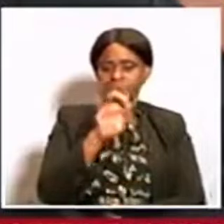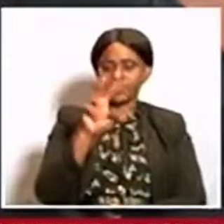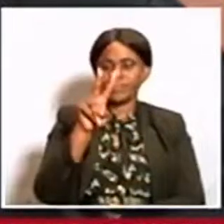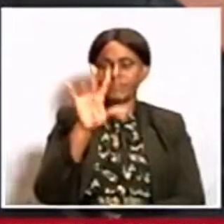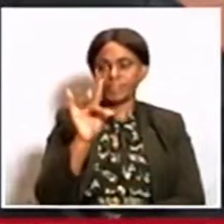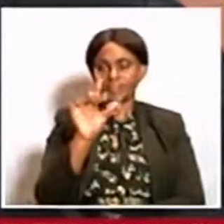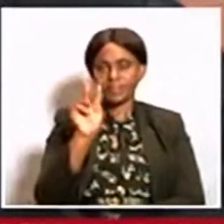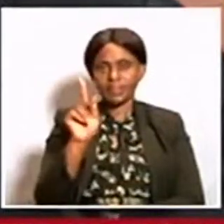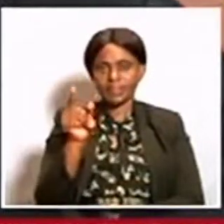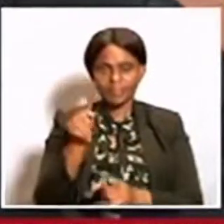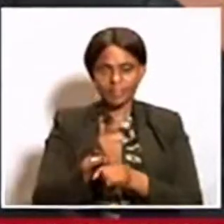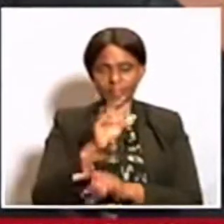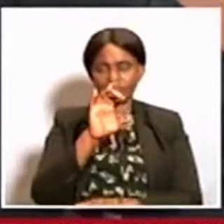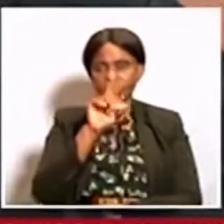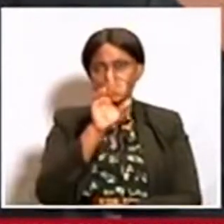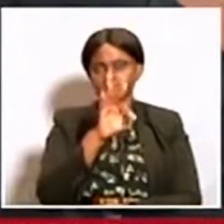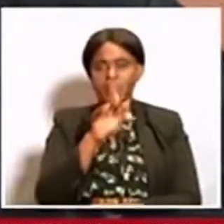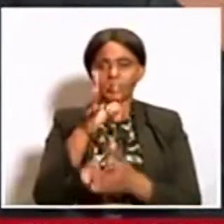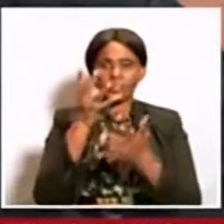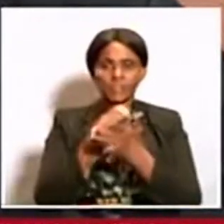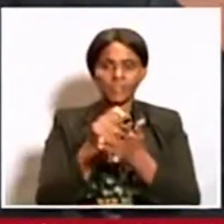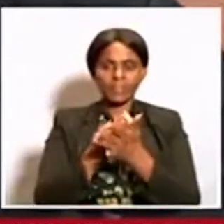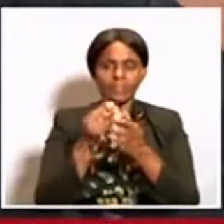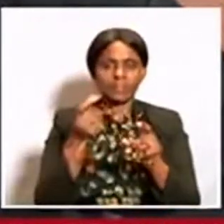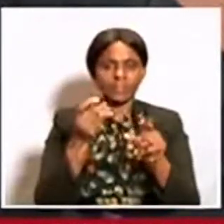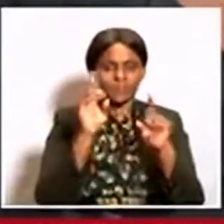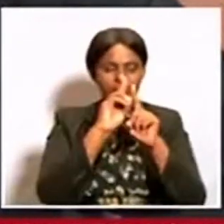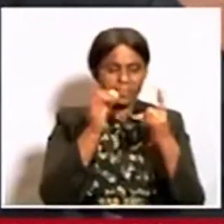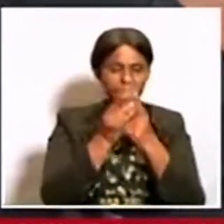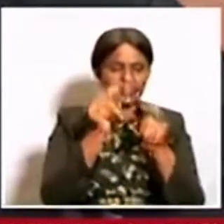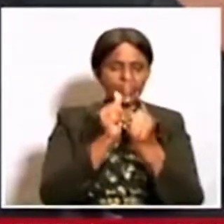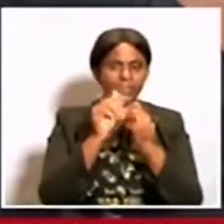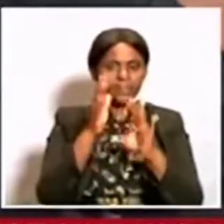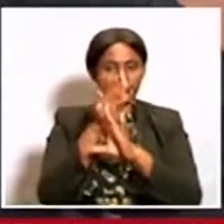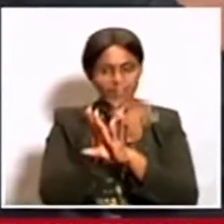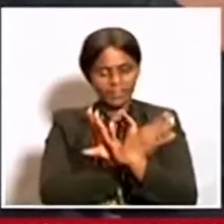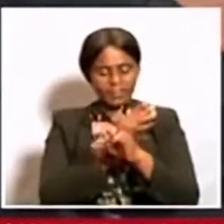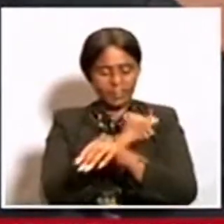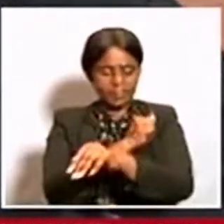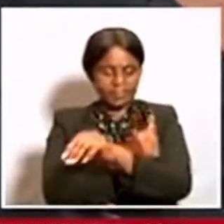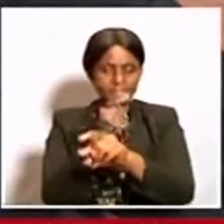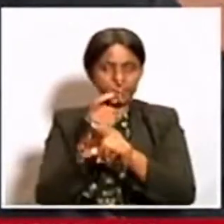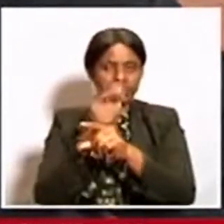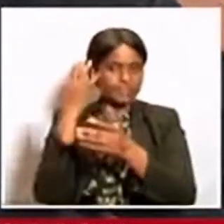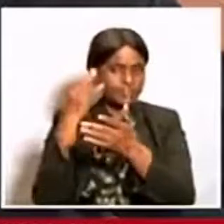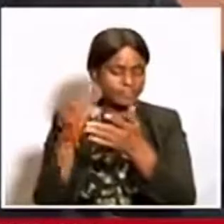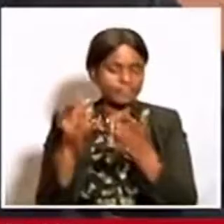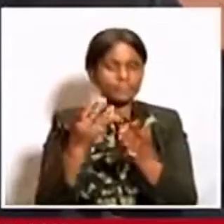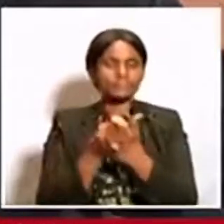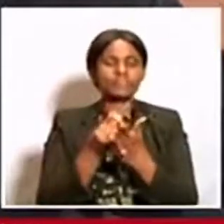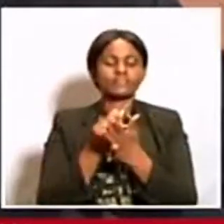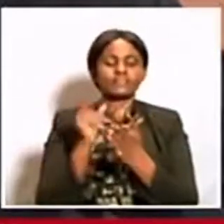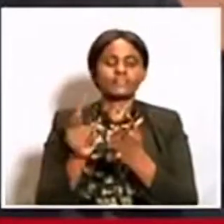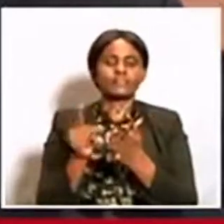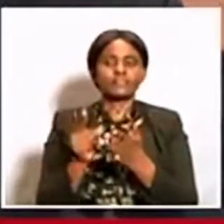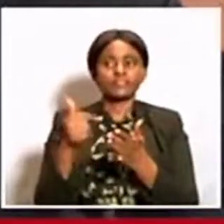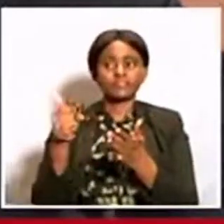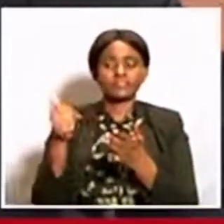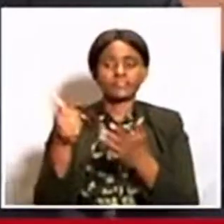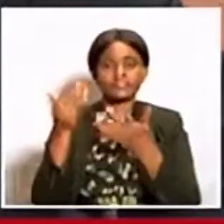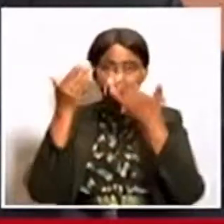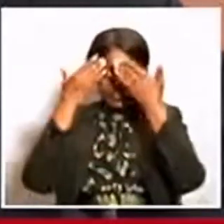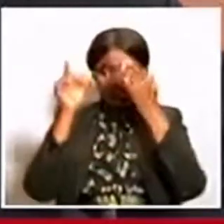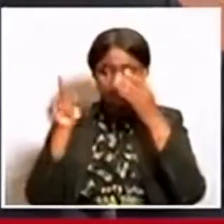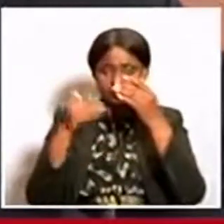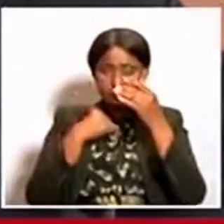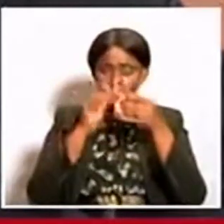58,528 kwacha from the CDF account to the district fund without prior authority from the Secretary to the Treasury. Are you aware